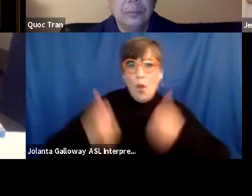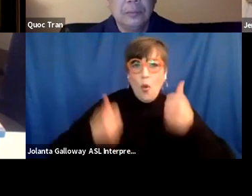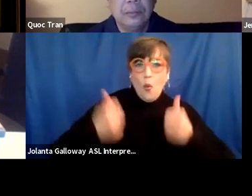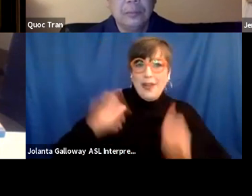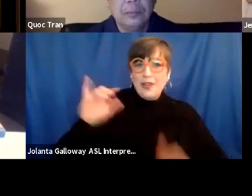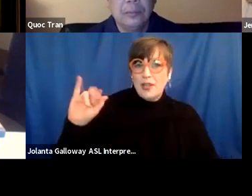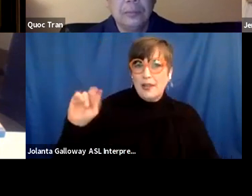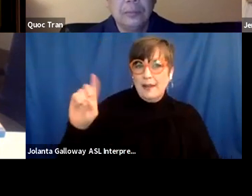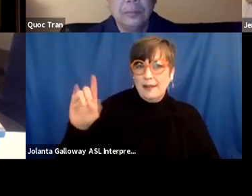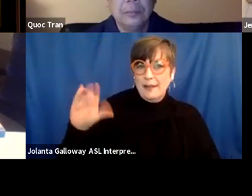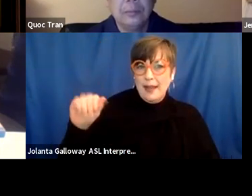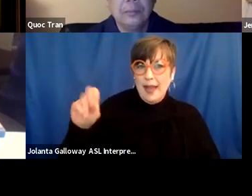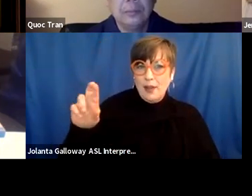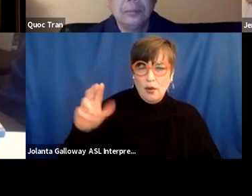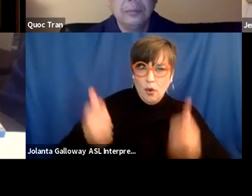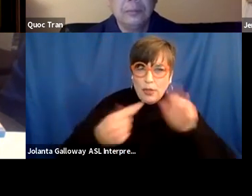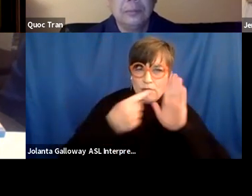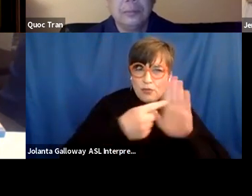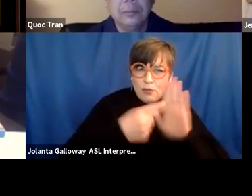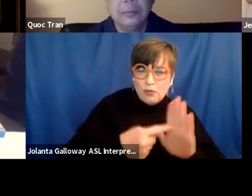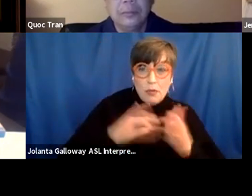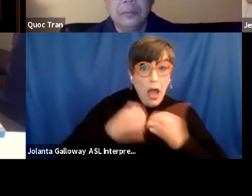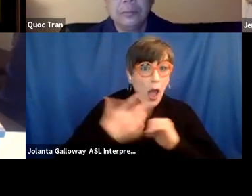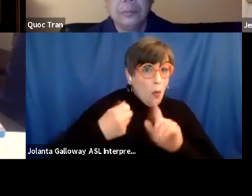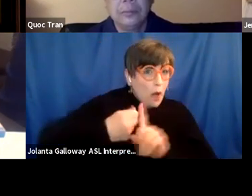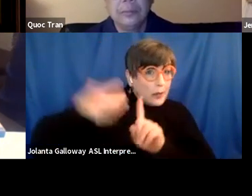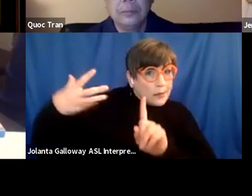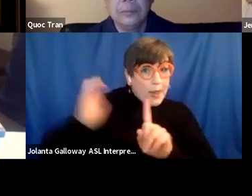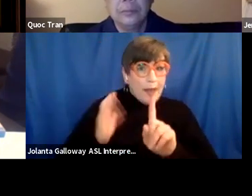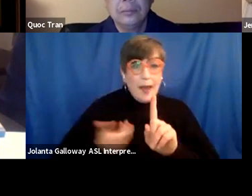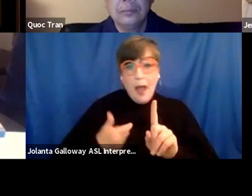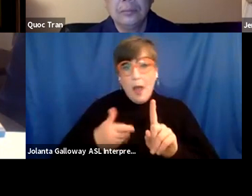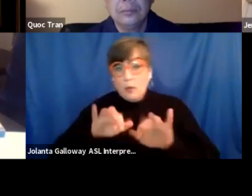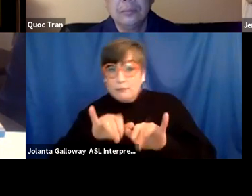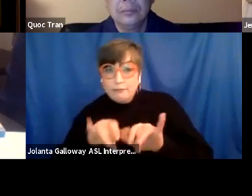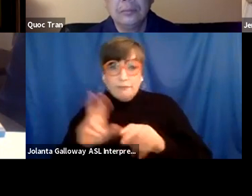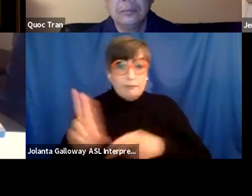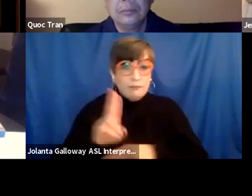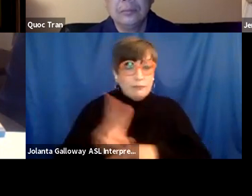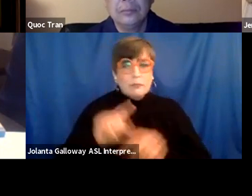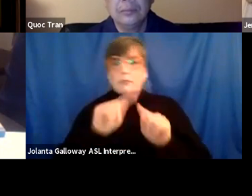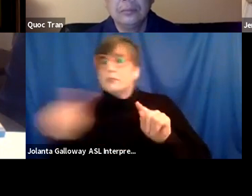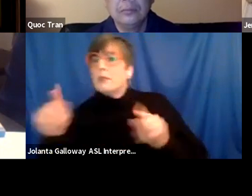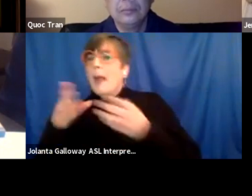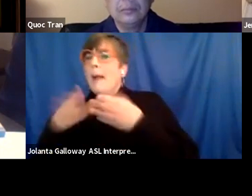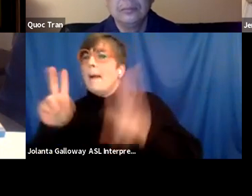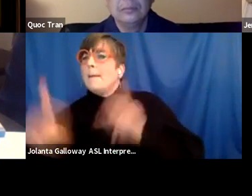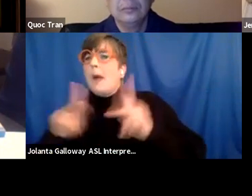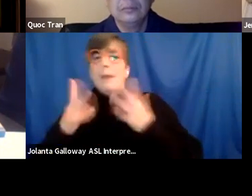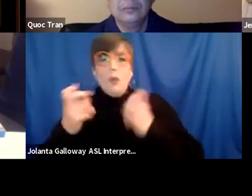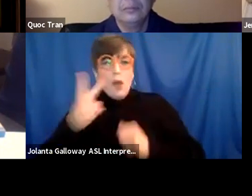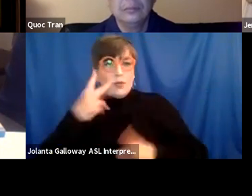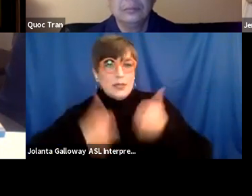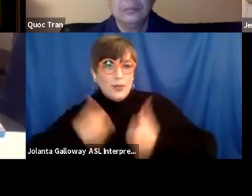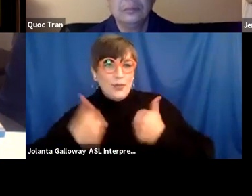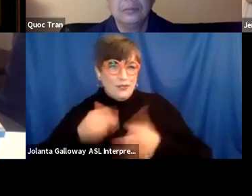here? How do we want to continue to expand this dashboard? And what's useful to the public in terms of our own